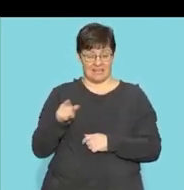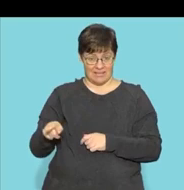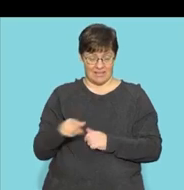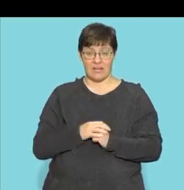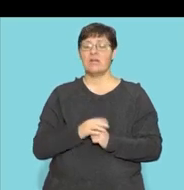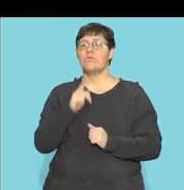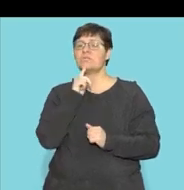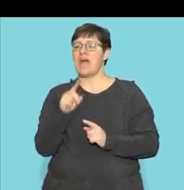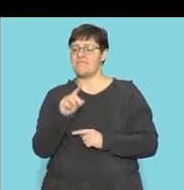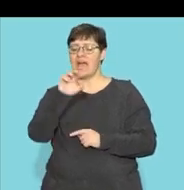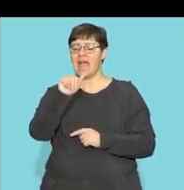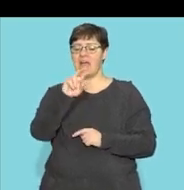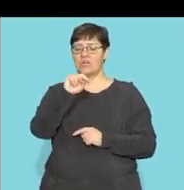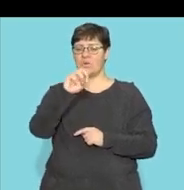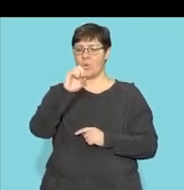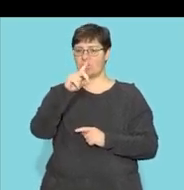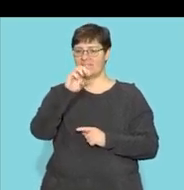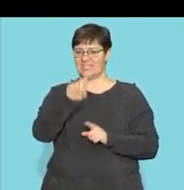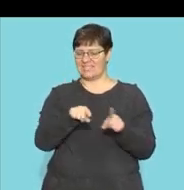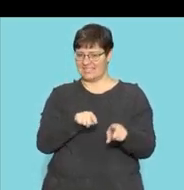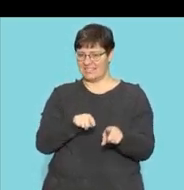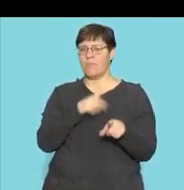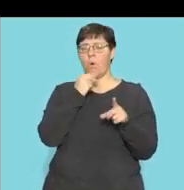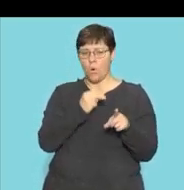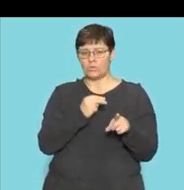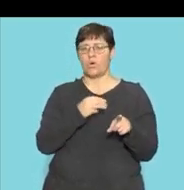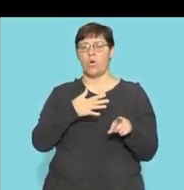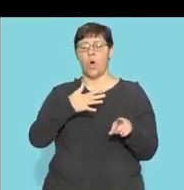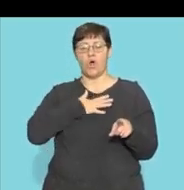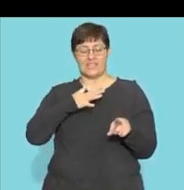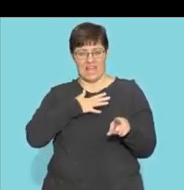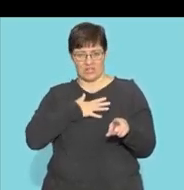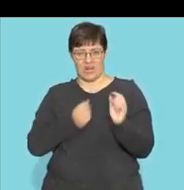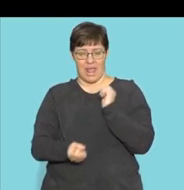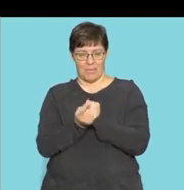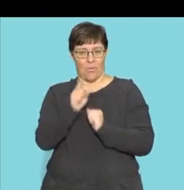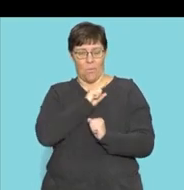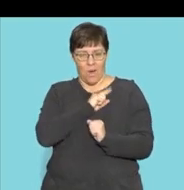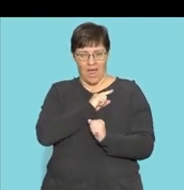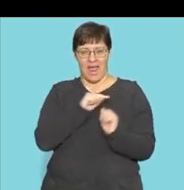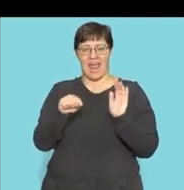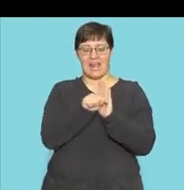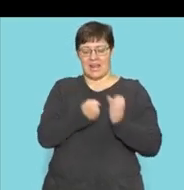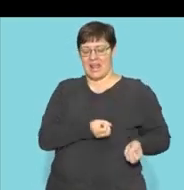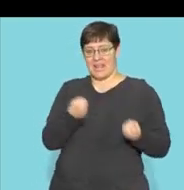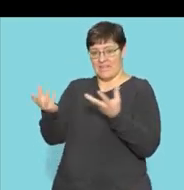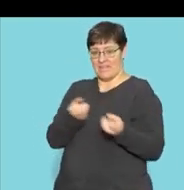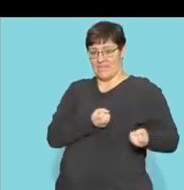we said that at the anode, there is always oxidation that takes place.